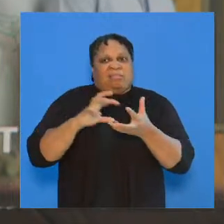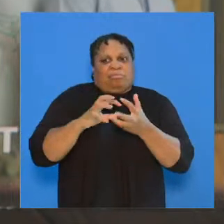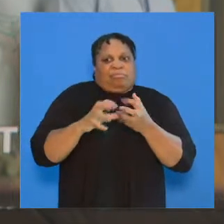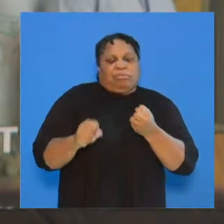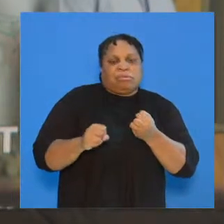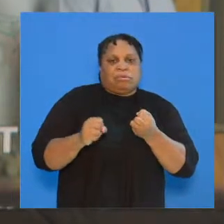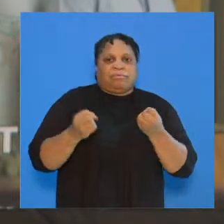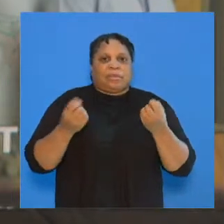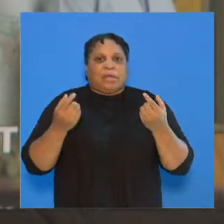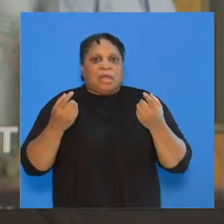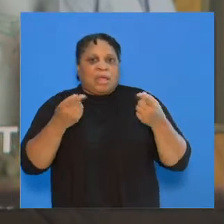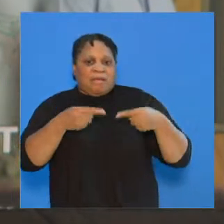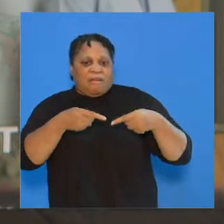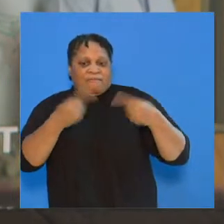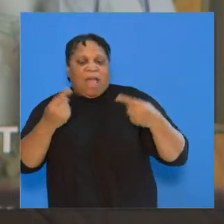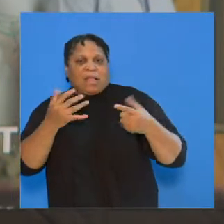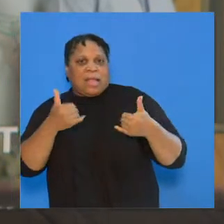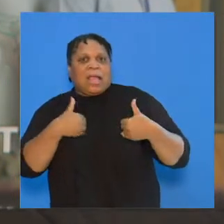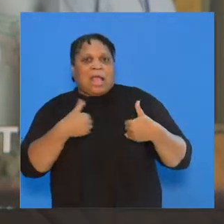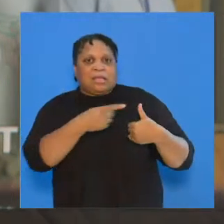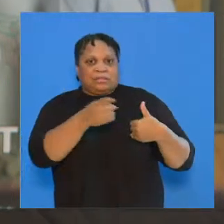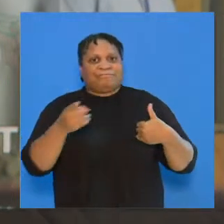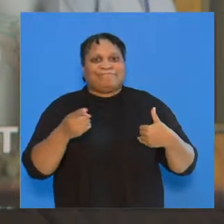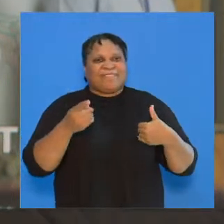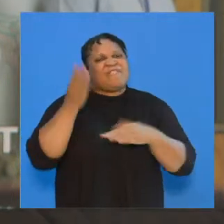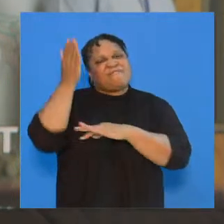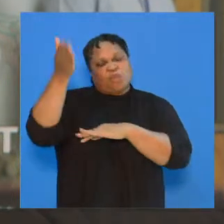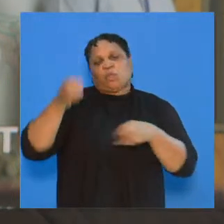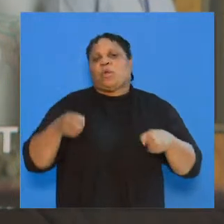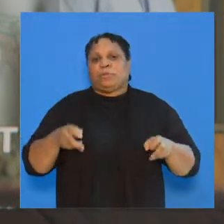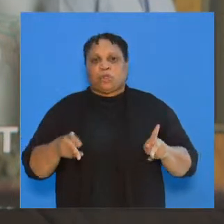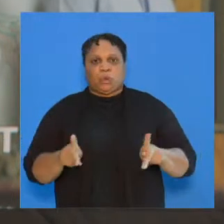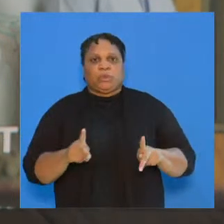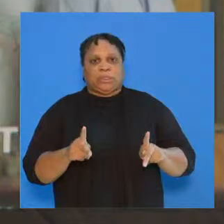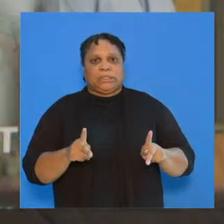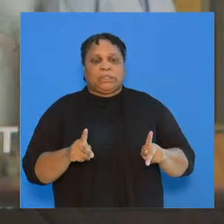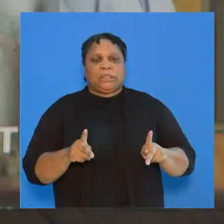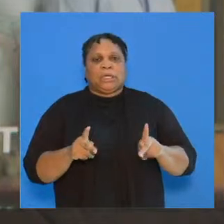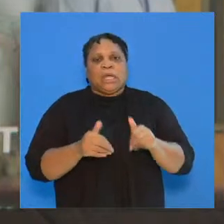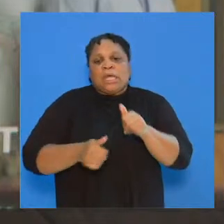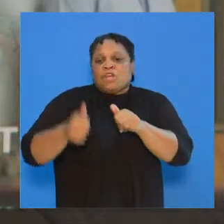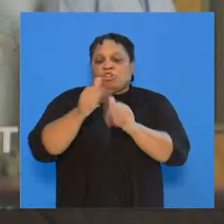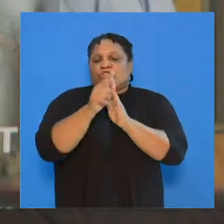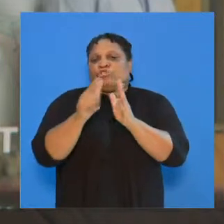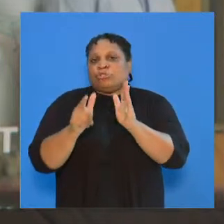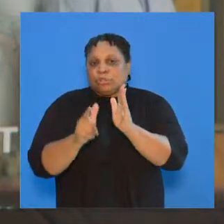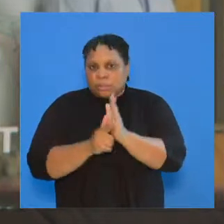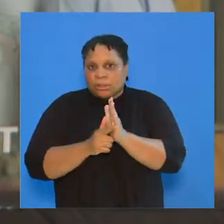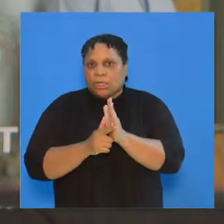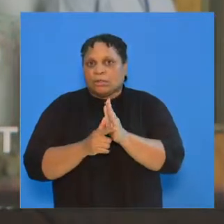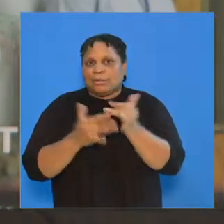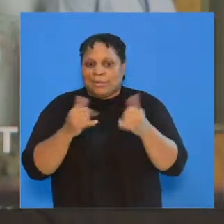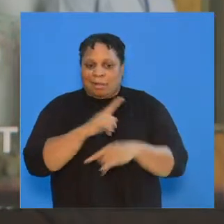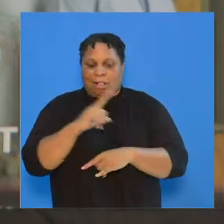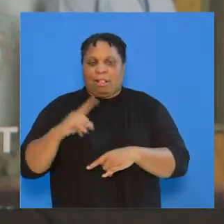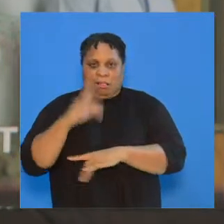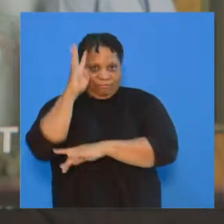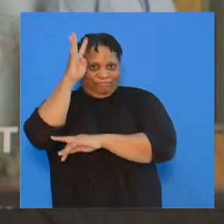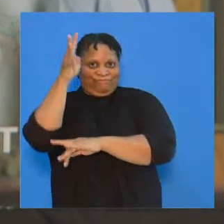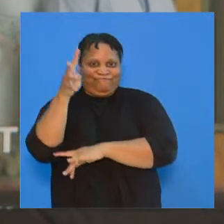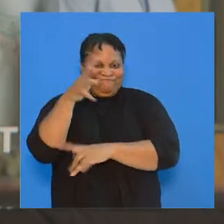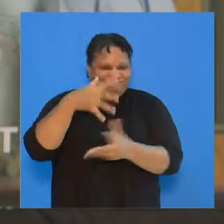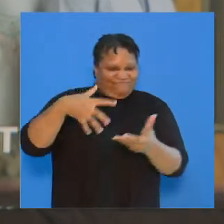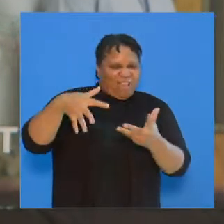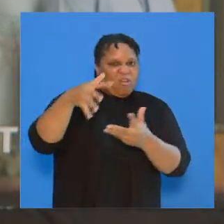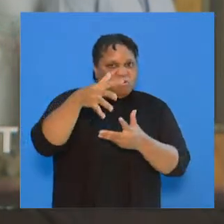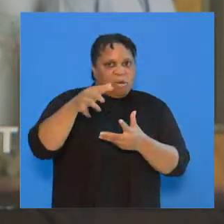many. When it comes to future opportunities, the Attorney General is also developing a legislative agenda around